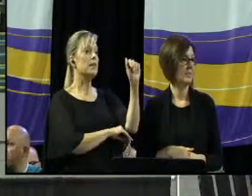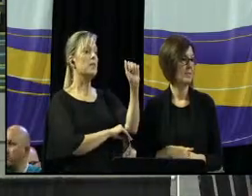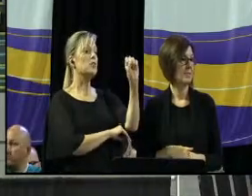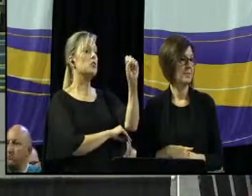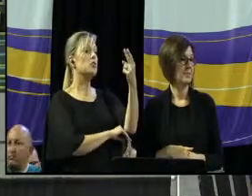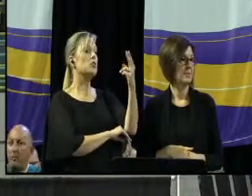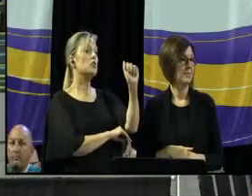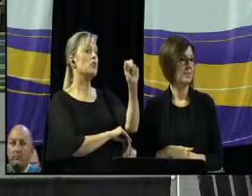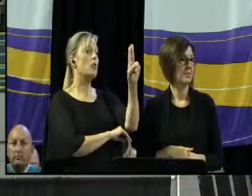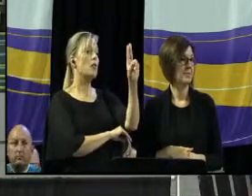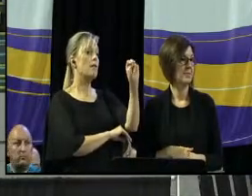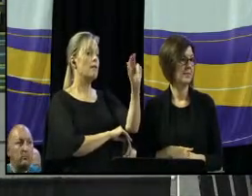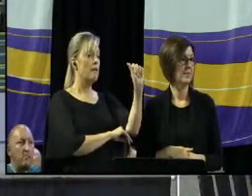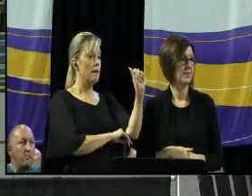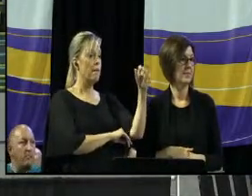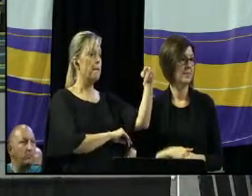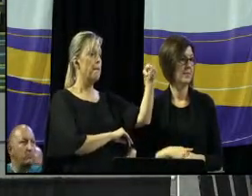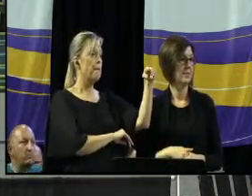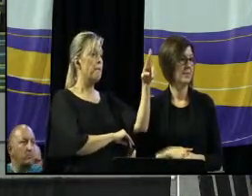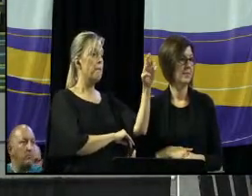Kashana Monique Preacher.